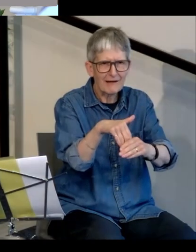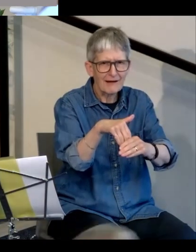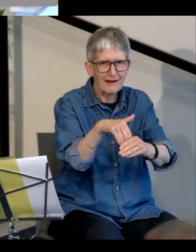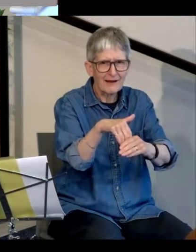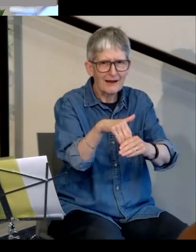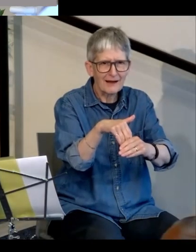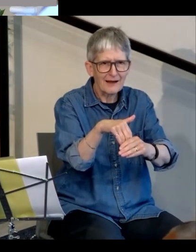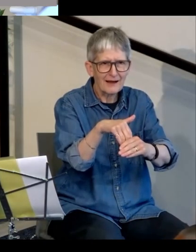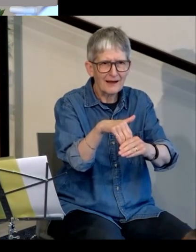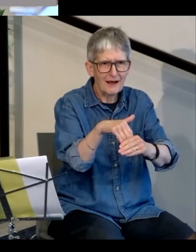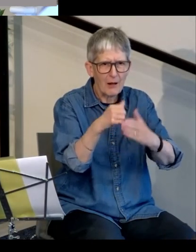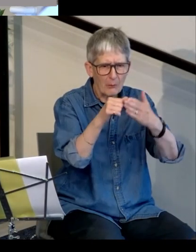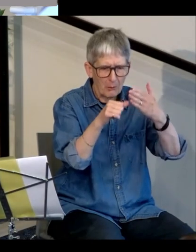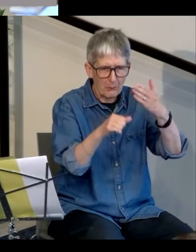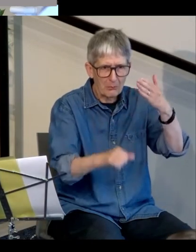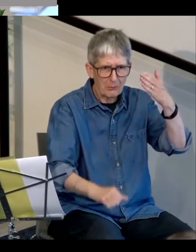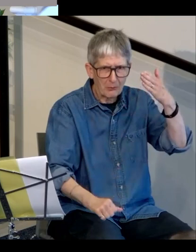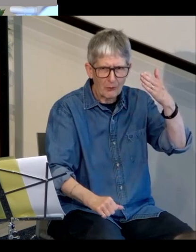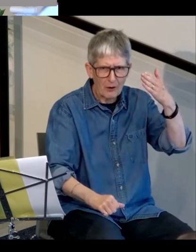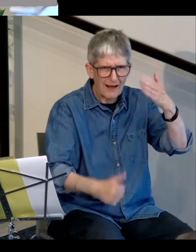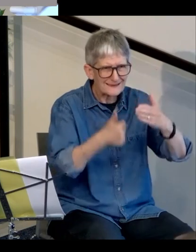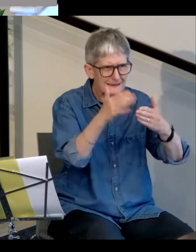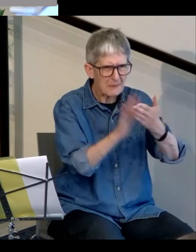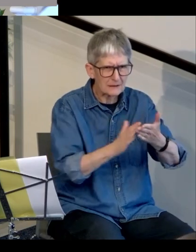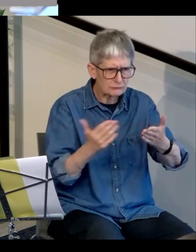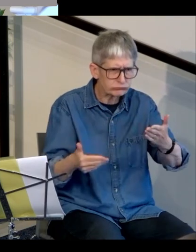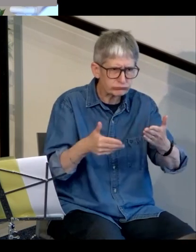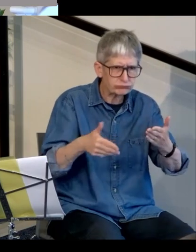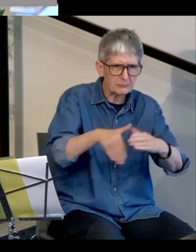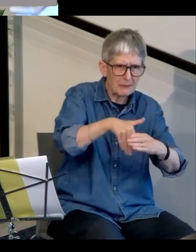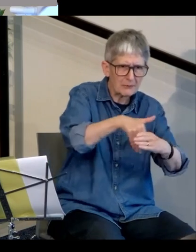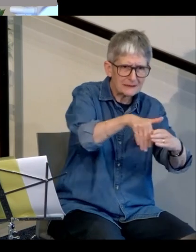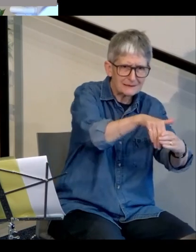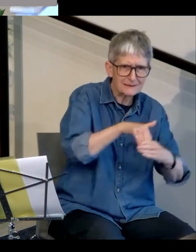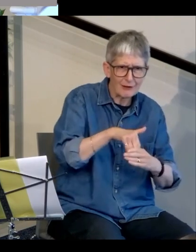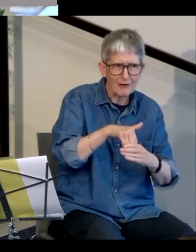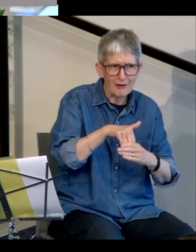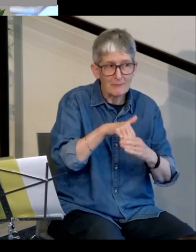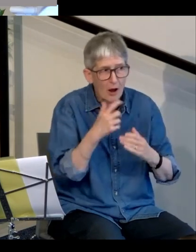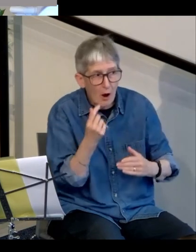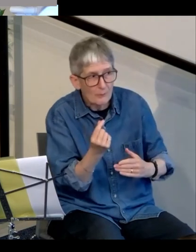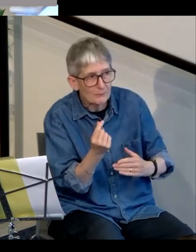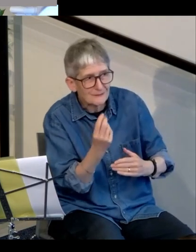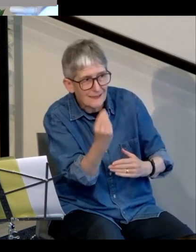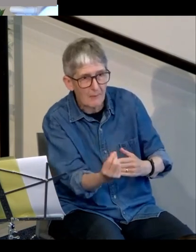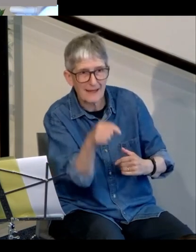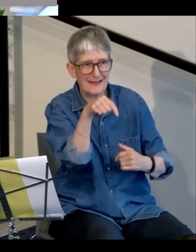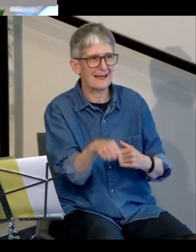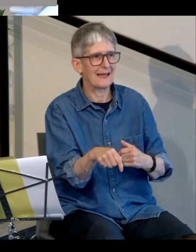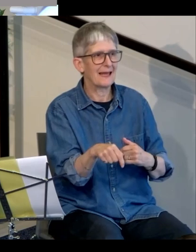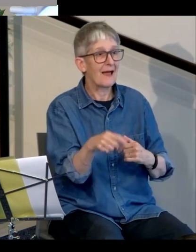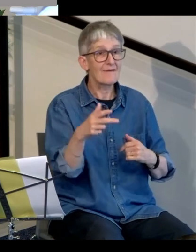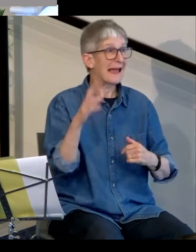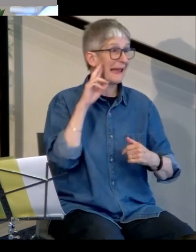of people that have become members in the last 6 months or so. So hopefully some of you are here, and if you hear your